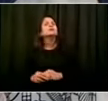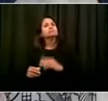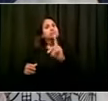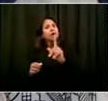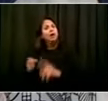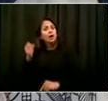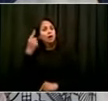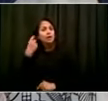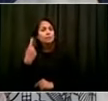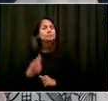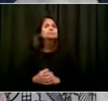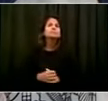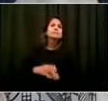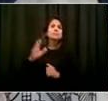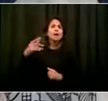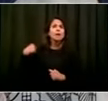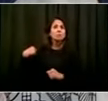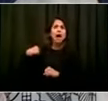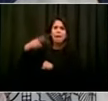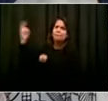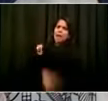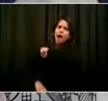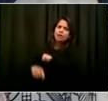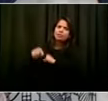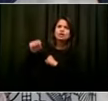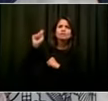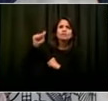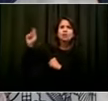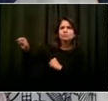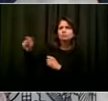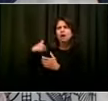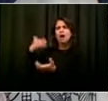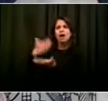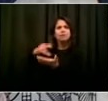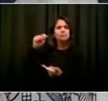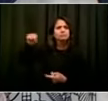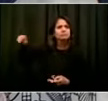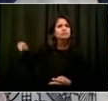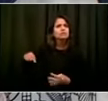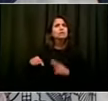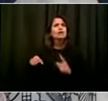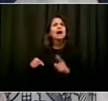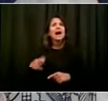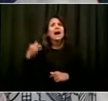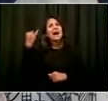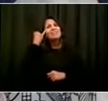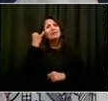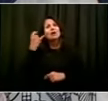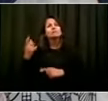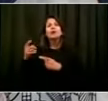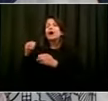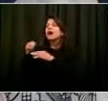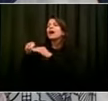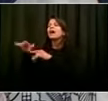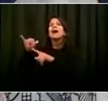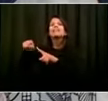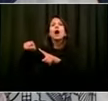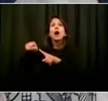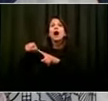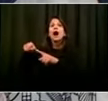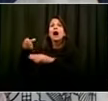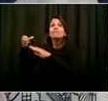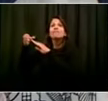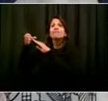the closure requires certain legal standards be met before you can close a school or a